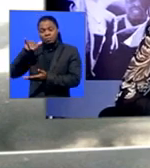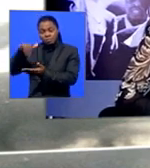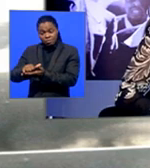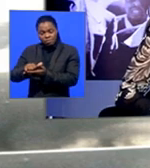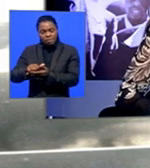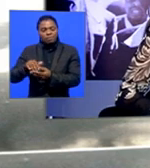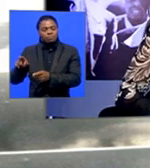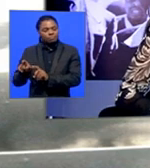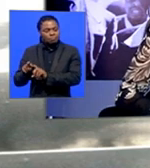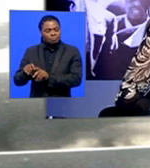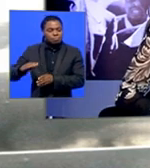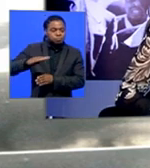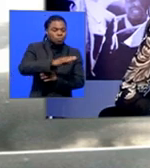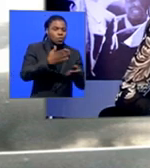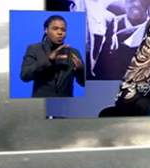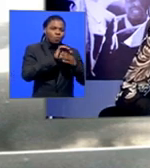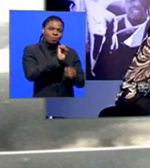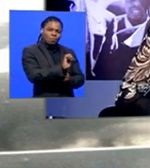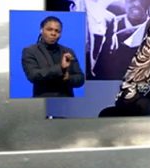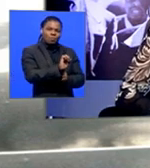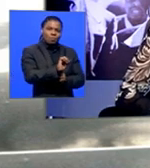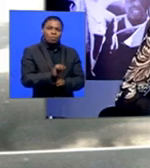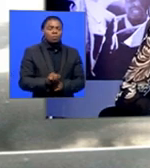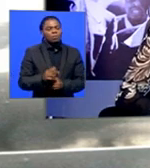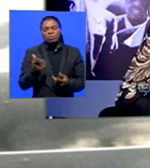happens when Madiba arrives home?